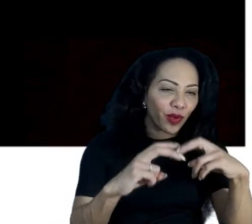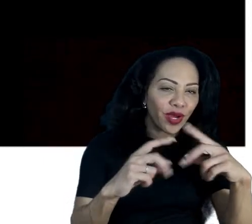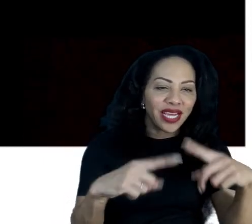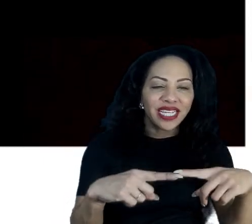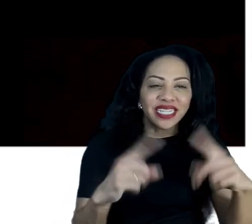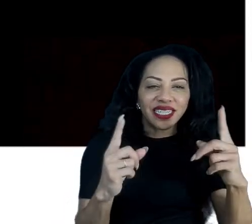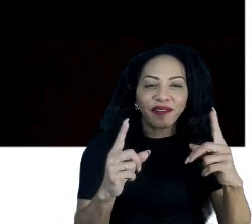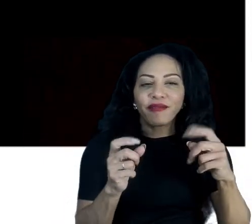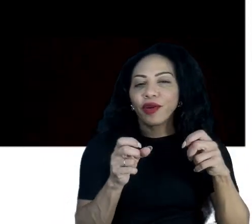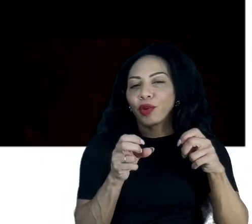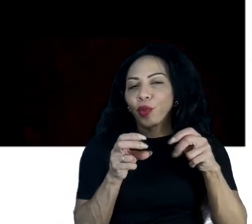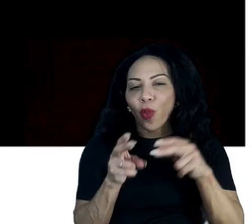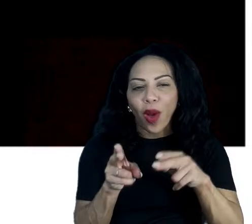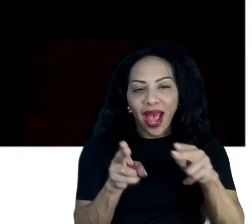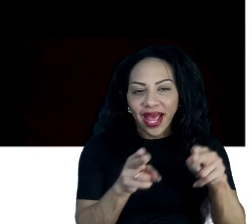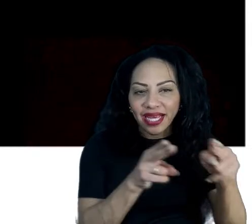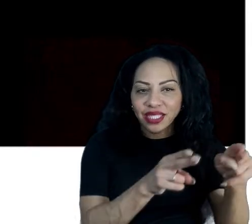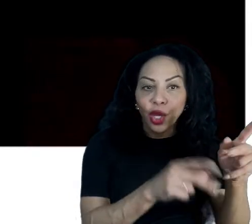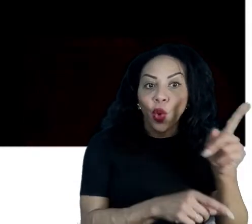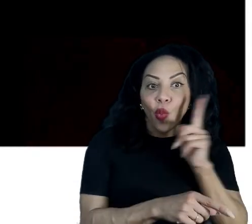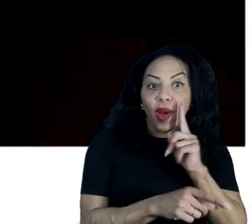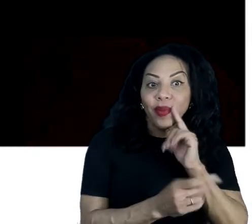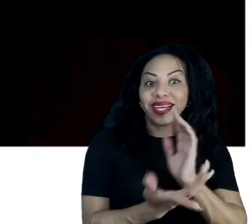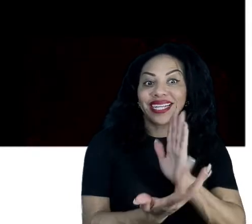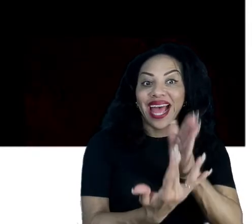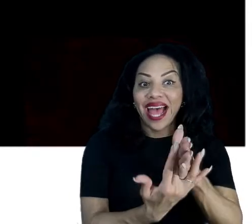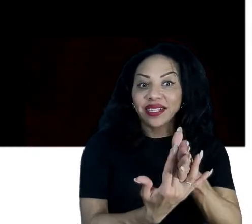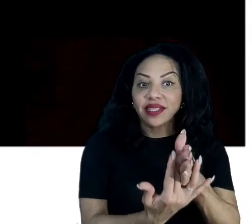gain greater access to the arts, which included looking at